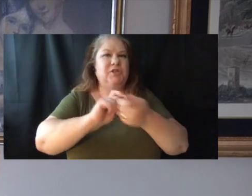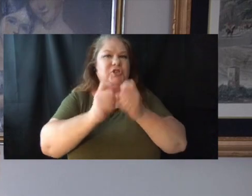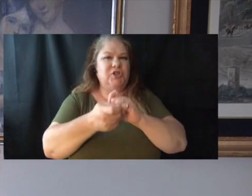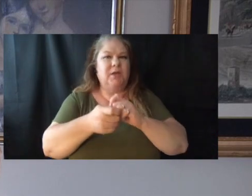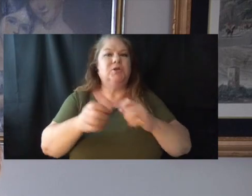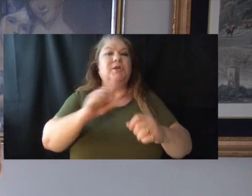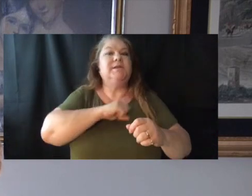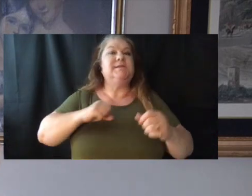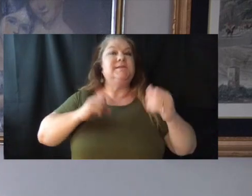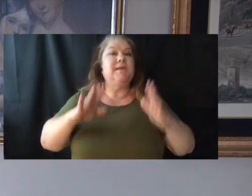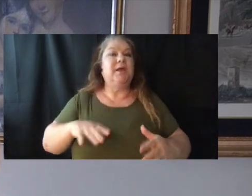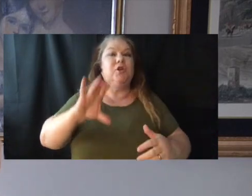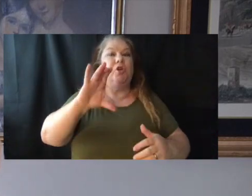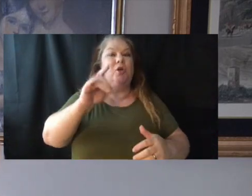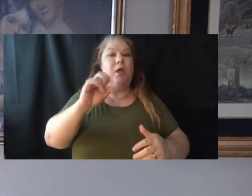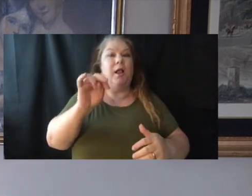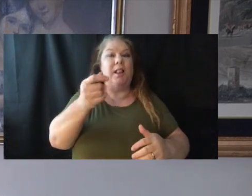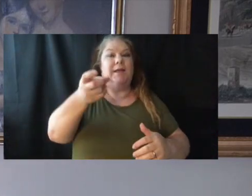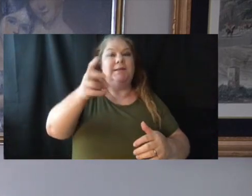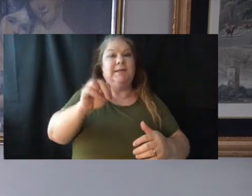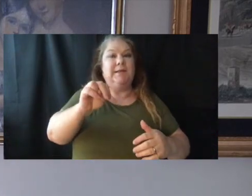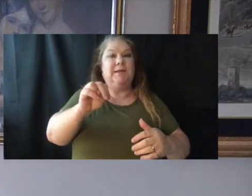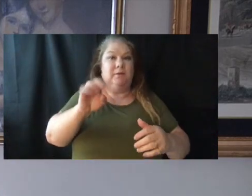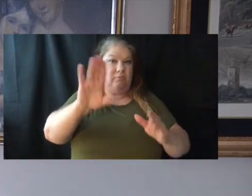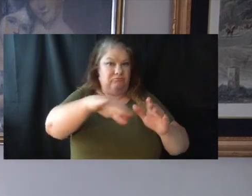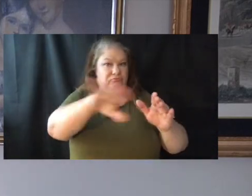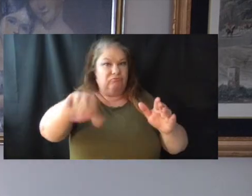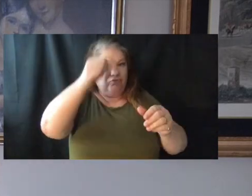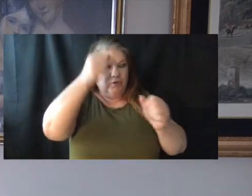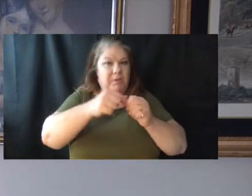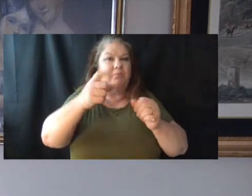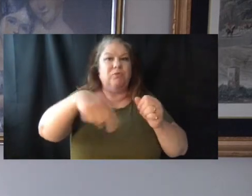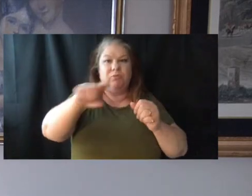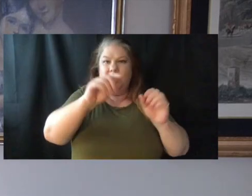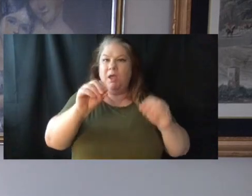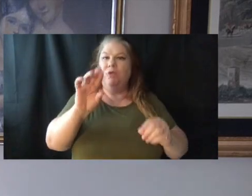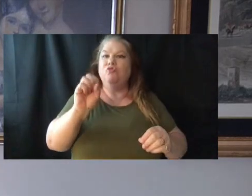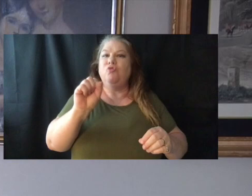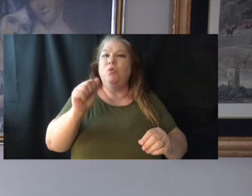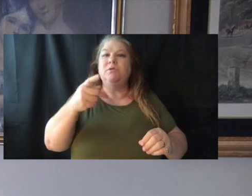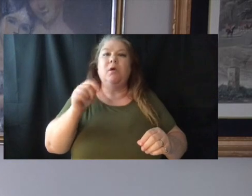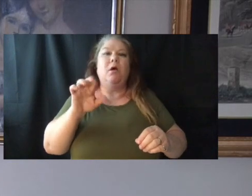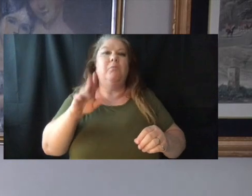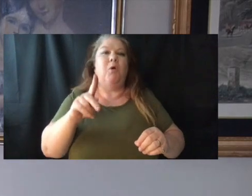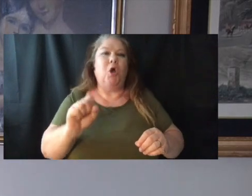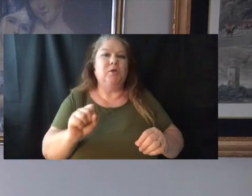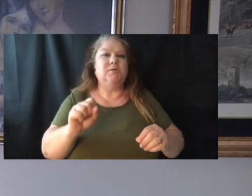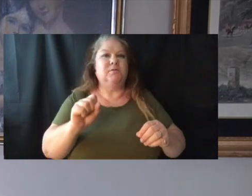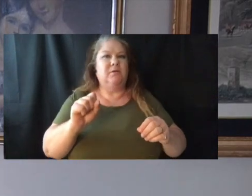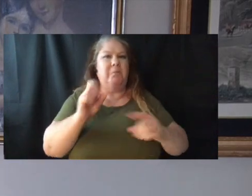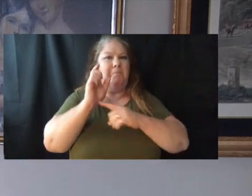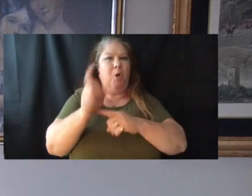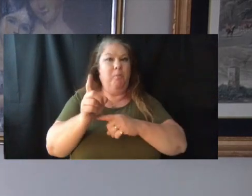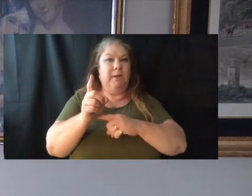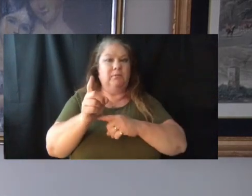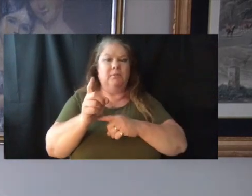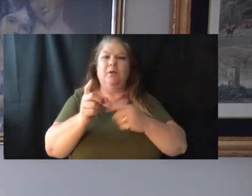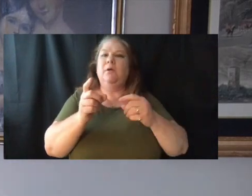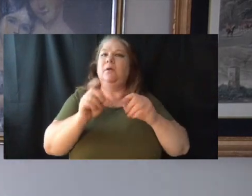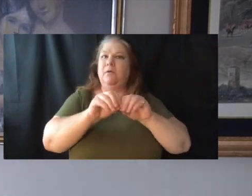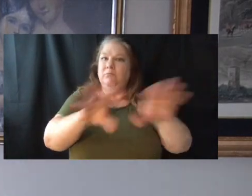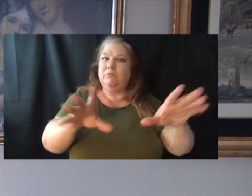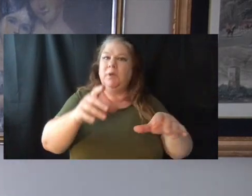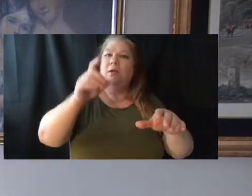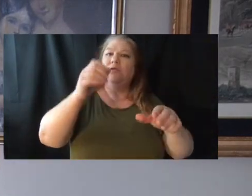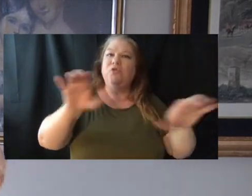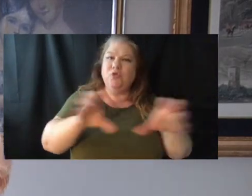Hillary Clinton reminded us that we too can have a Rosa Parks moment. But I would urge you to have a Rosa Parks moment